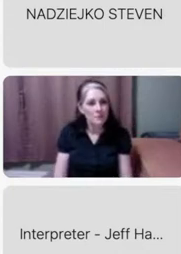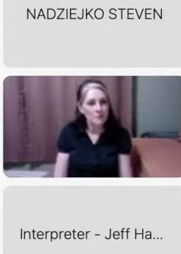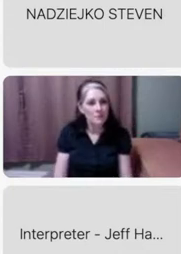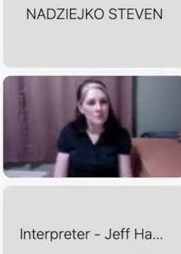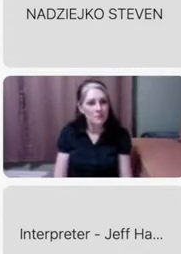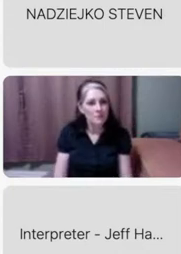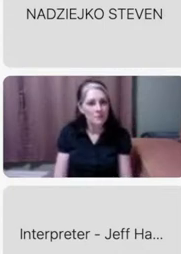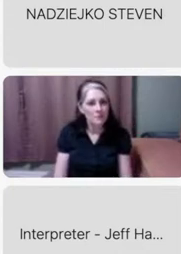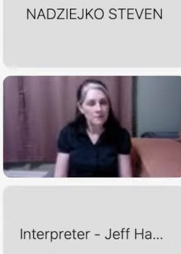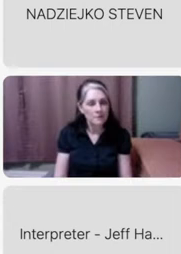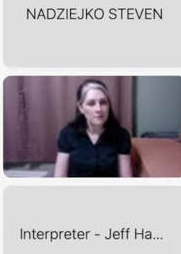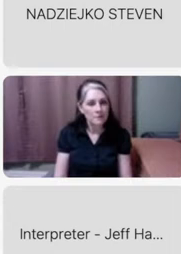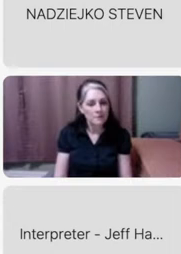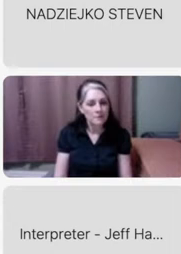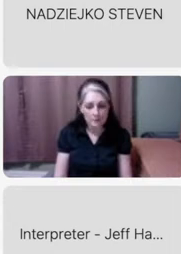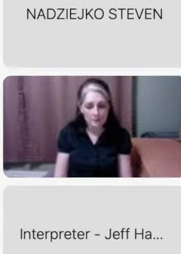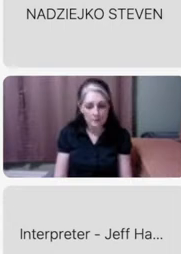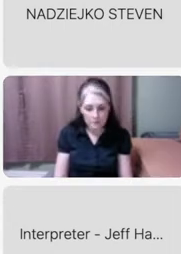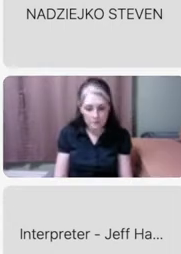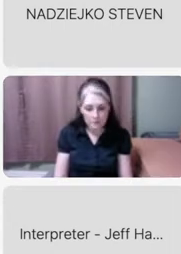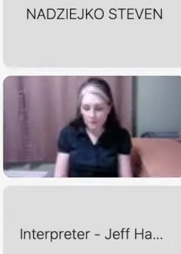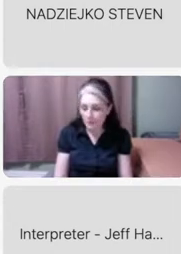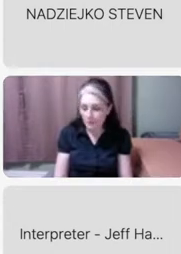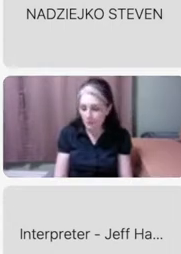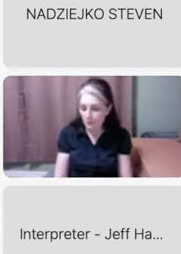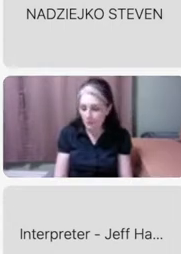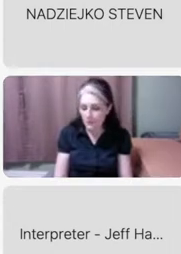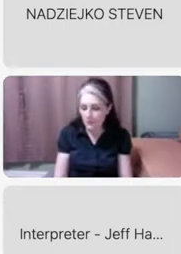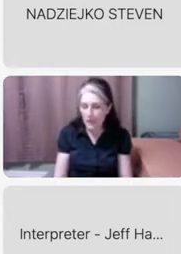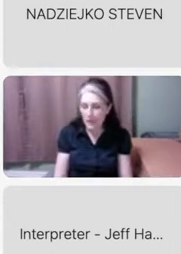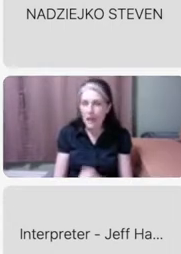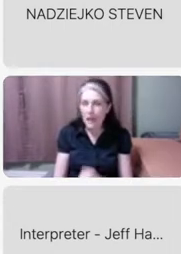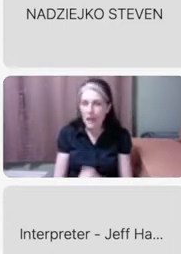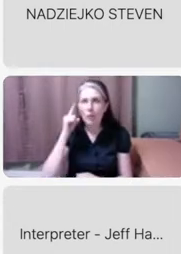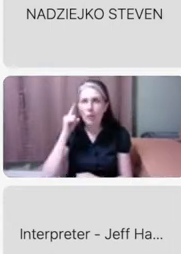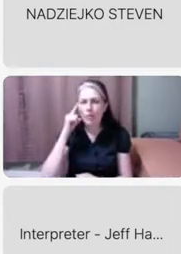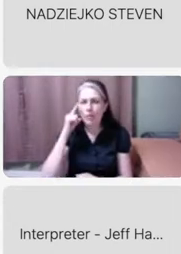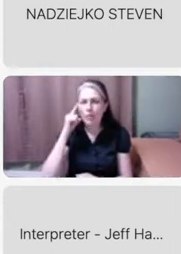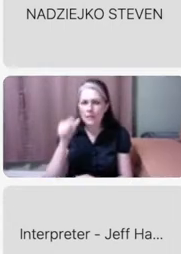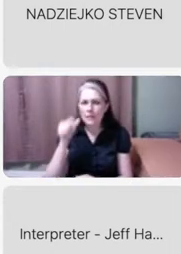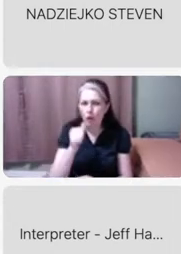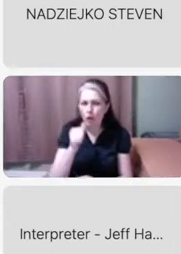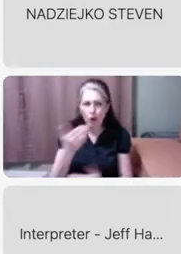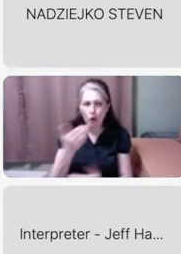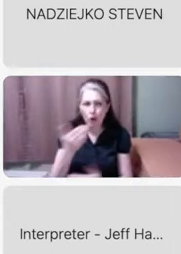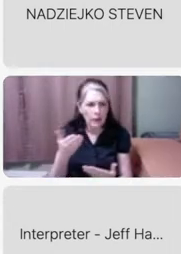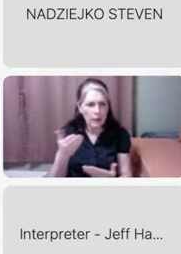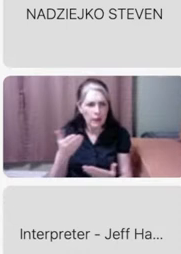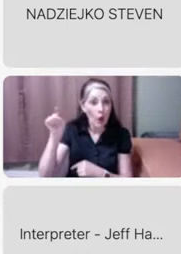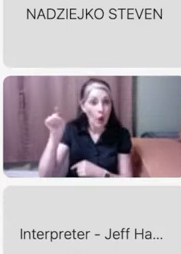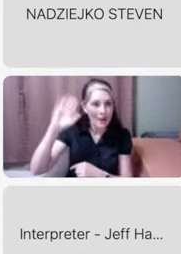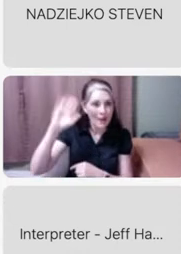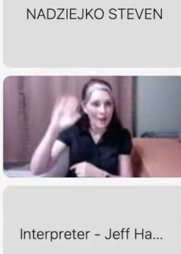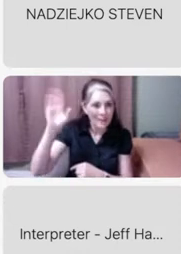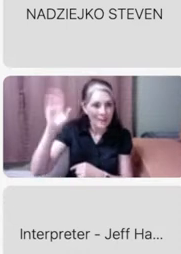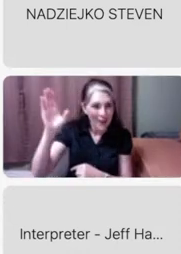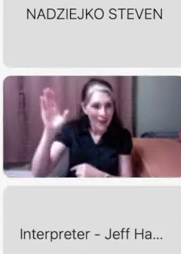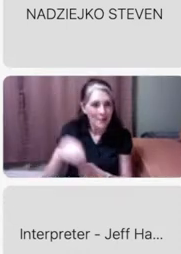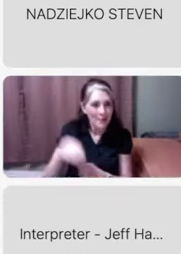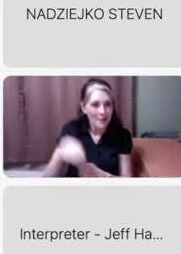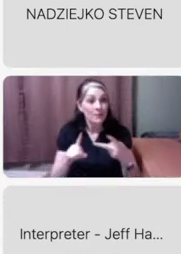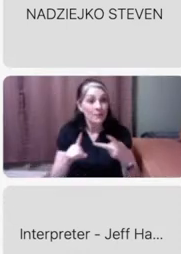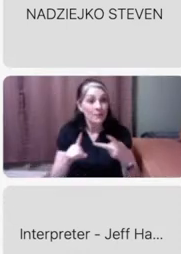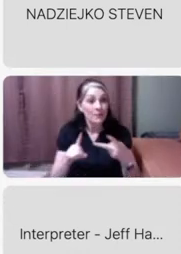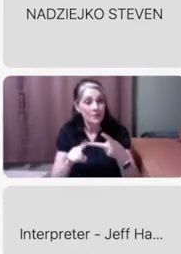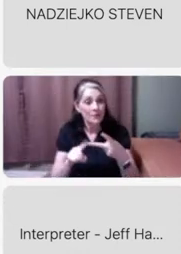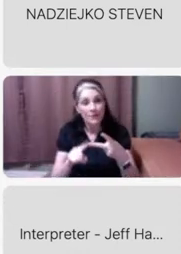and i don't believe she's here or she's back there where oh great hey okay tyler's here and so we also wanted to recognize